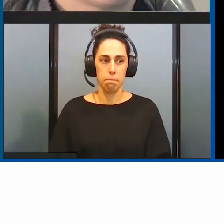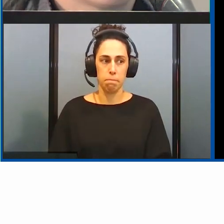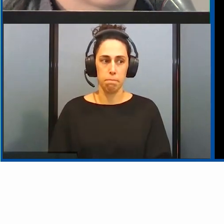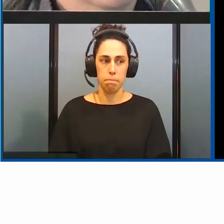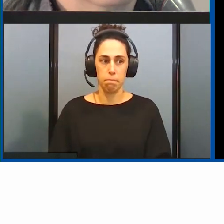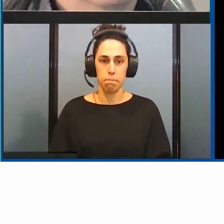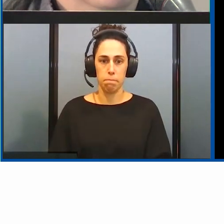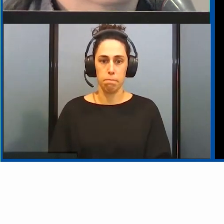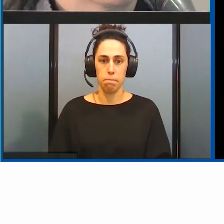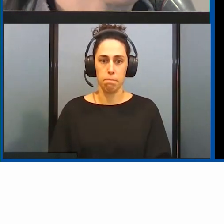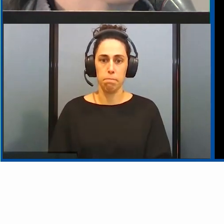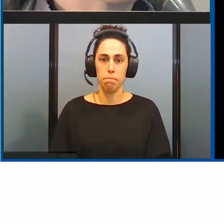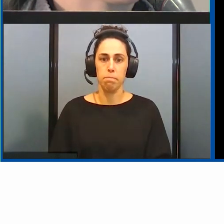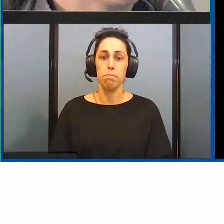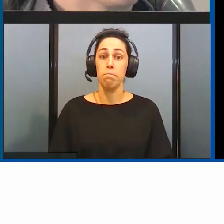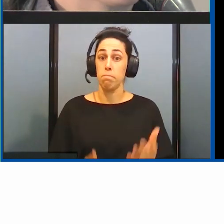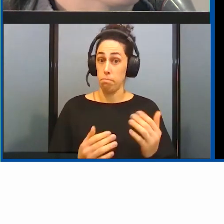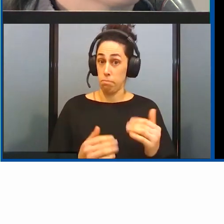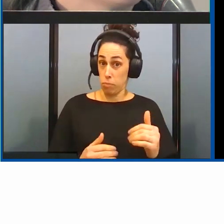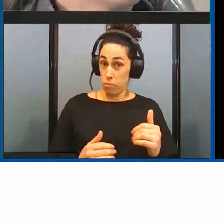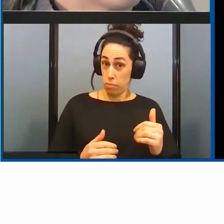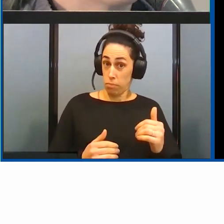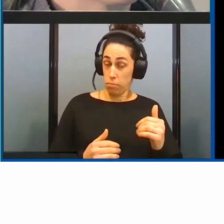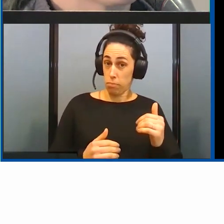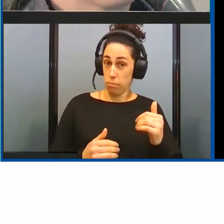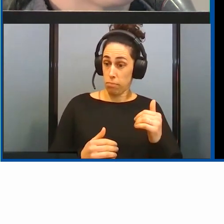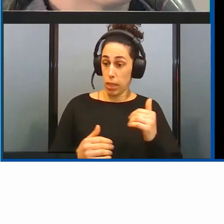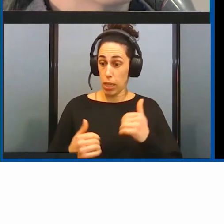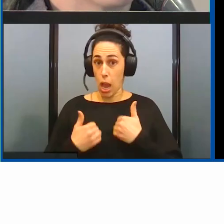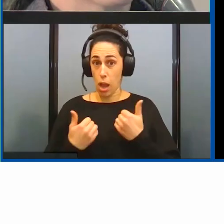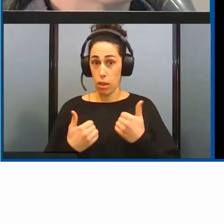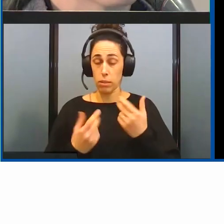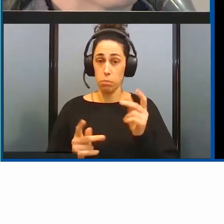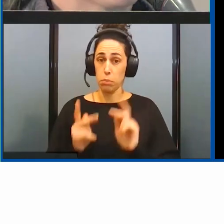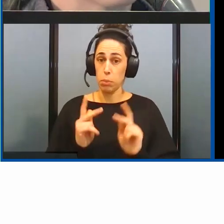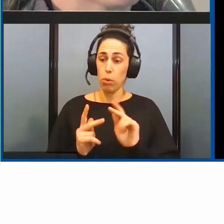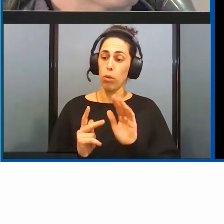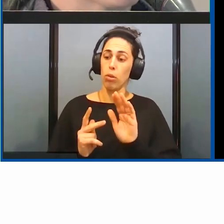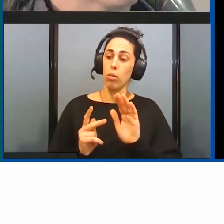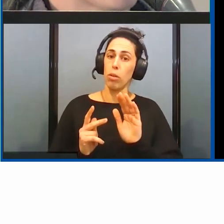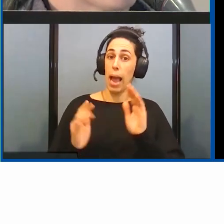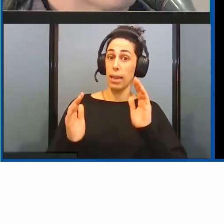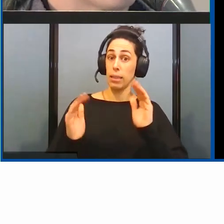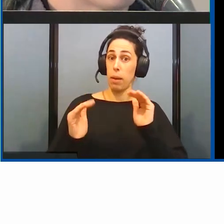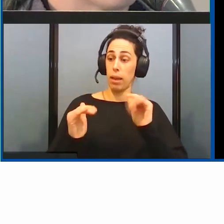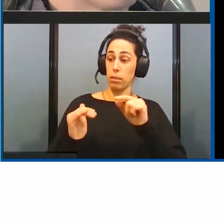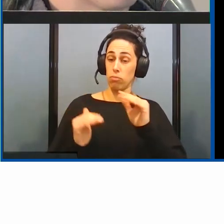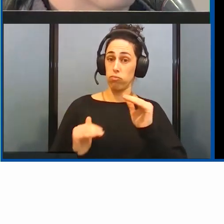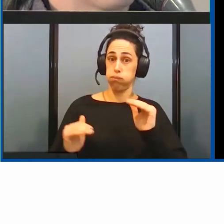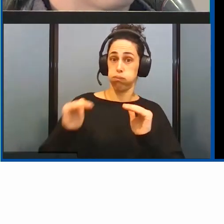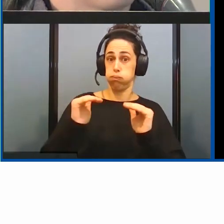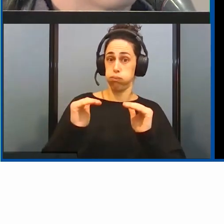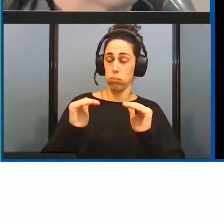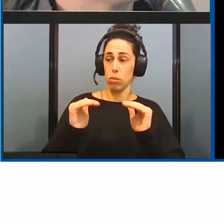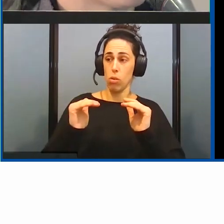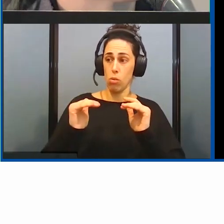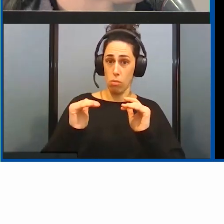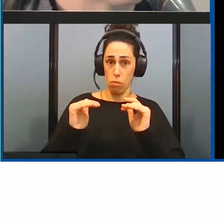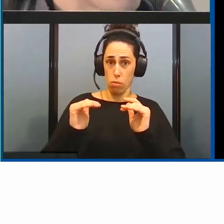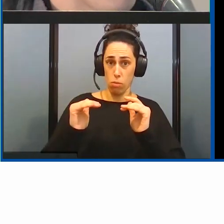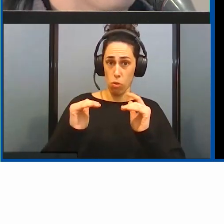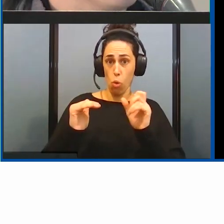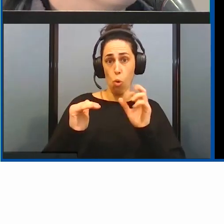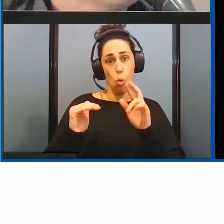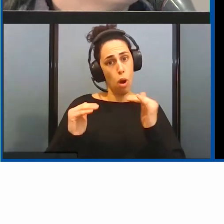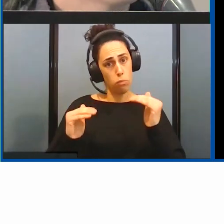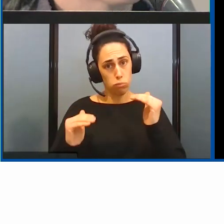adults? Do young people have a right to make mistakes? Obviously, we don't want them to be making mistakes that are,